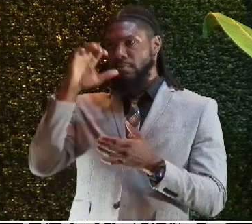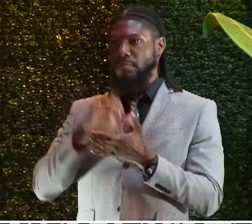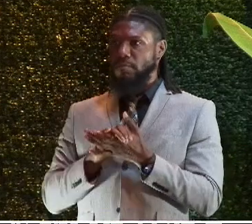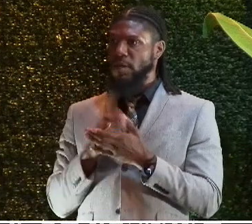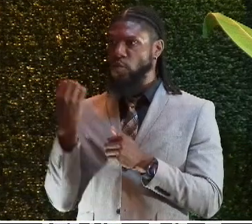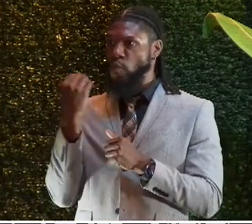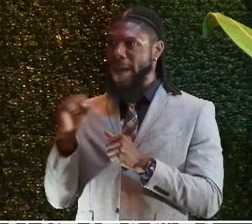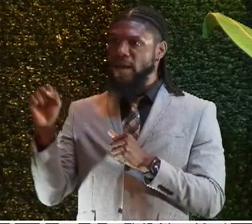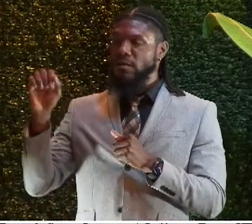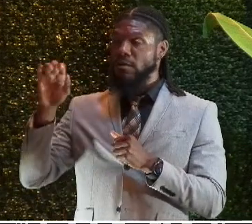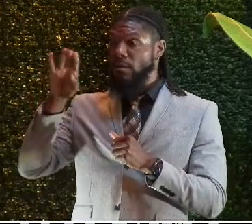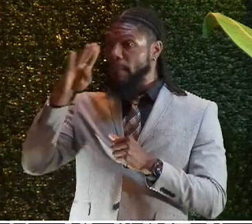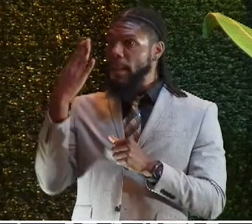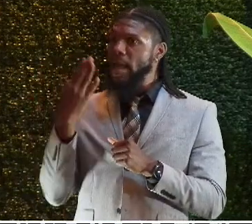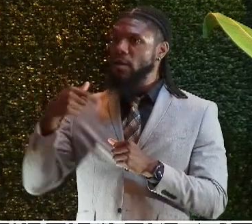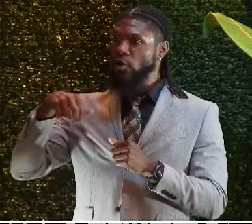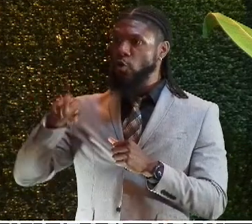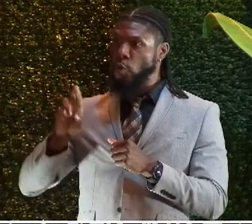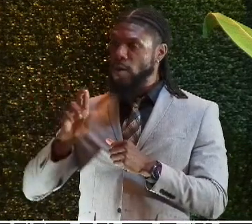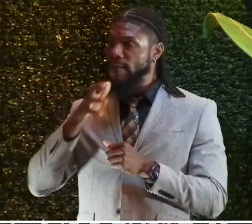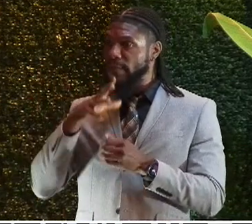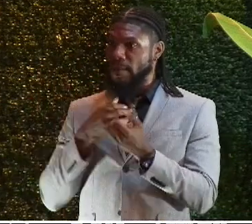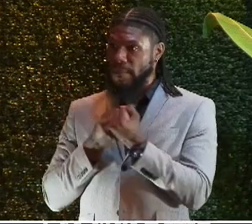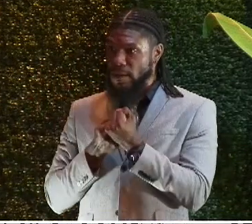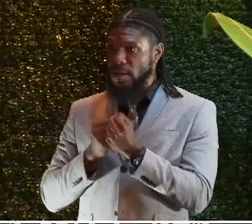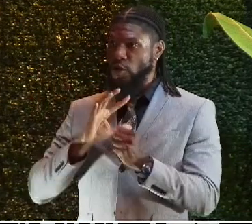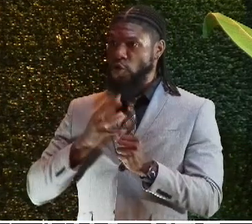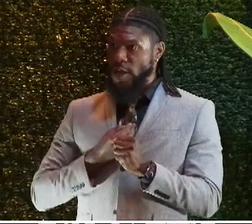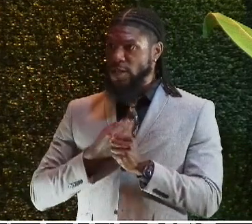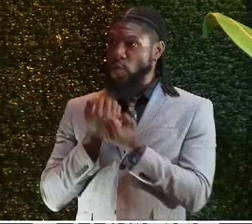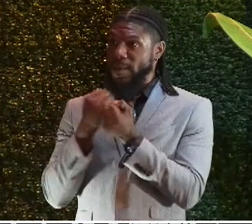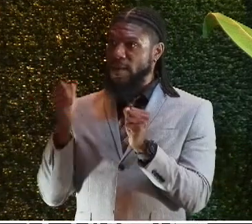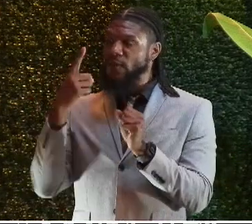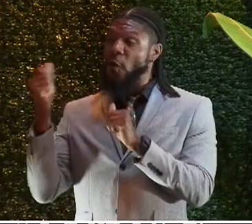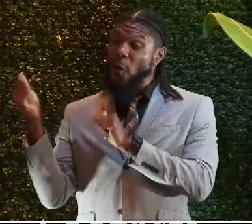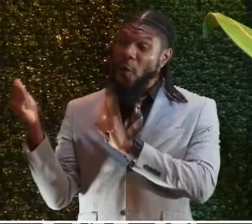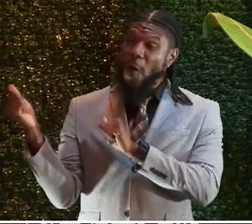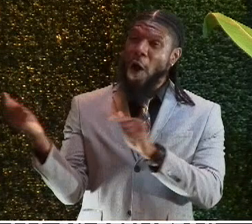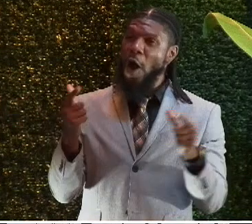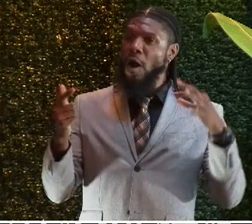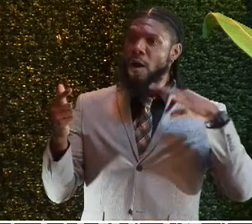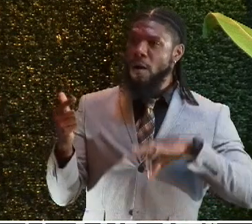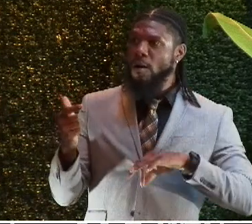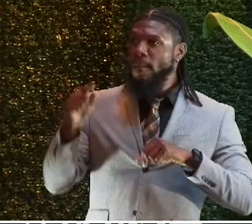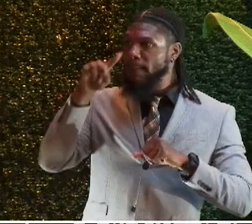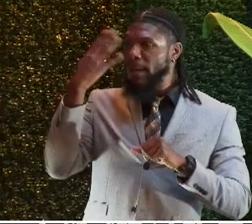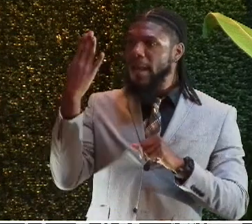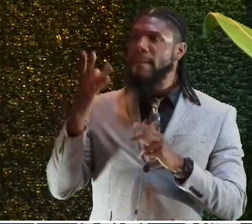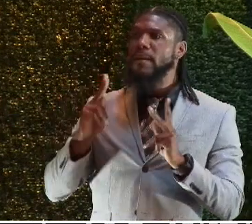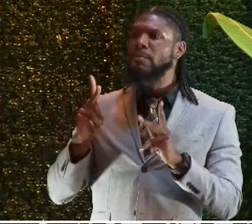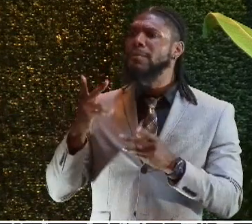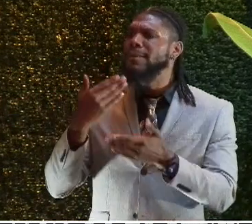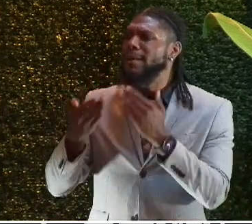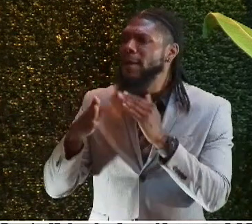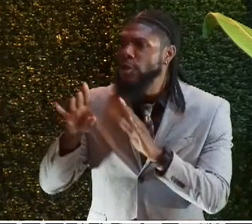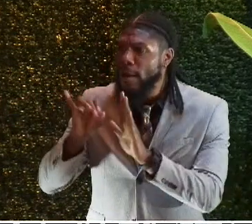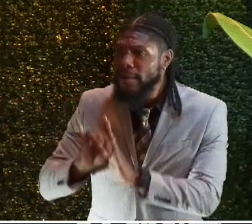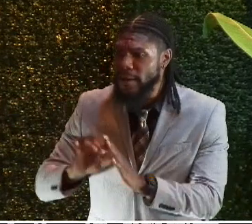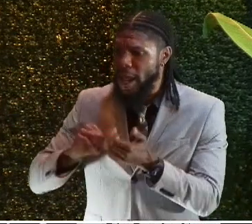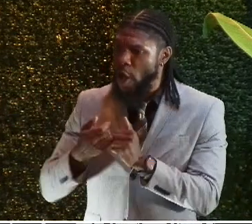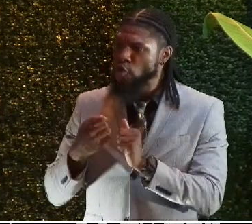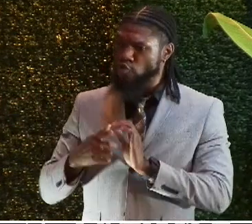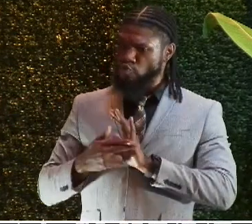feminist that trans liberation is for all black people. It don't matter what you identify as,